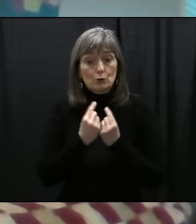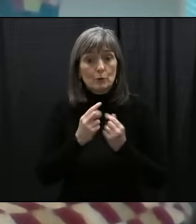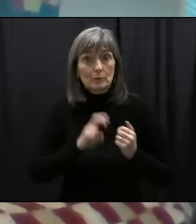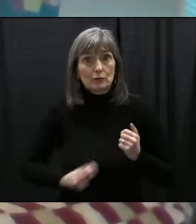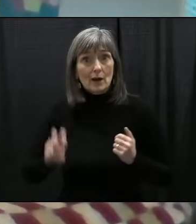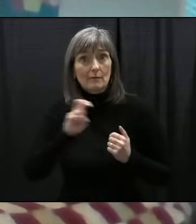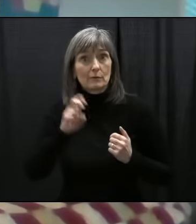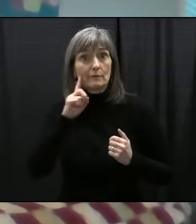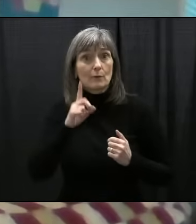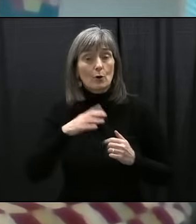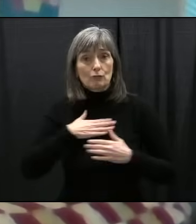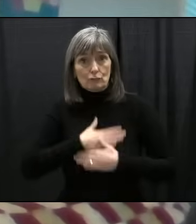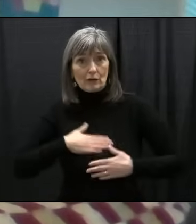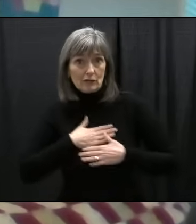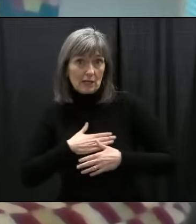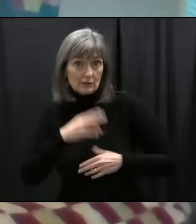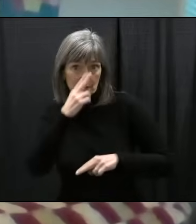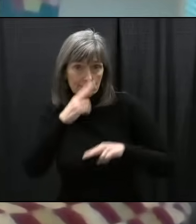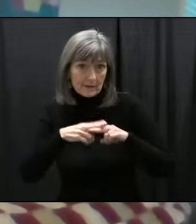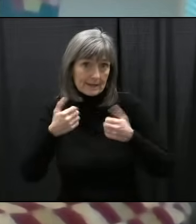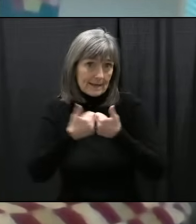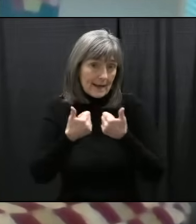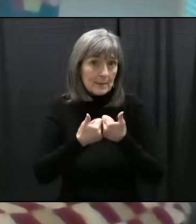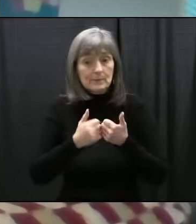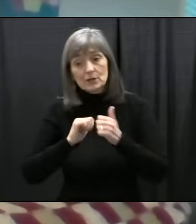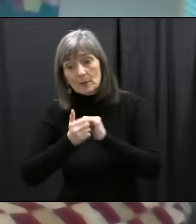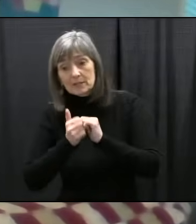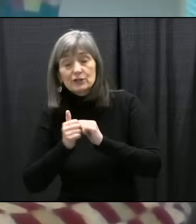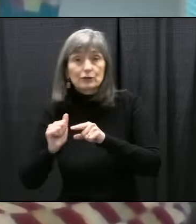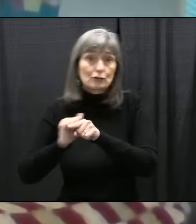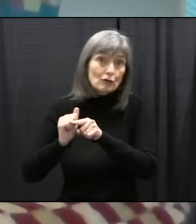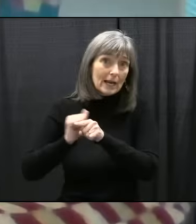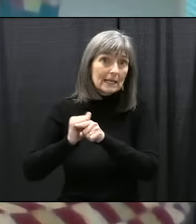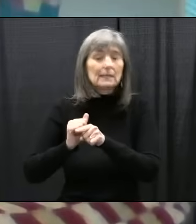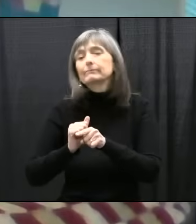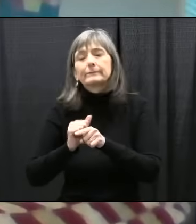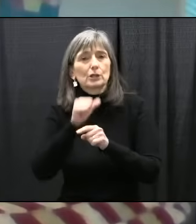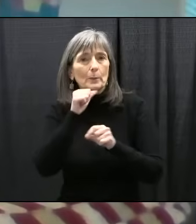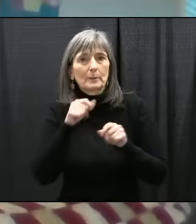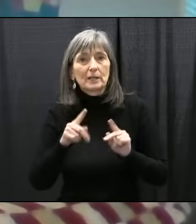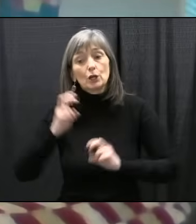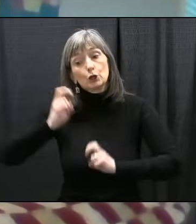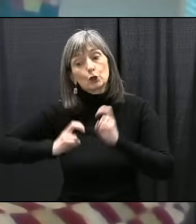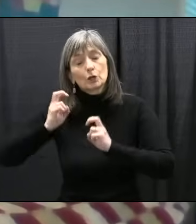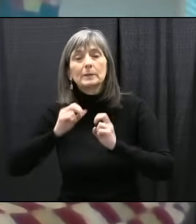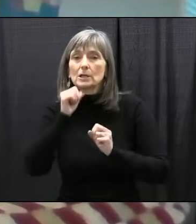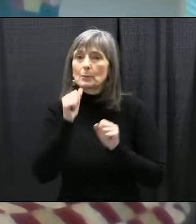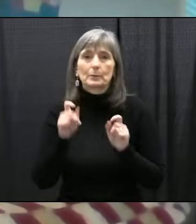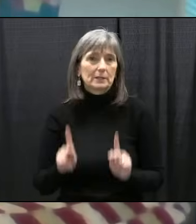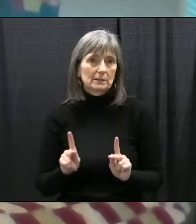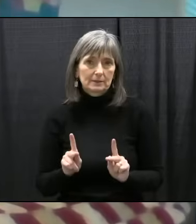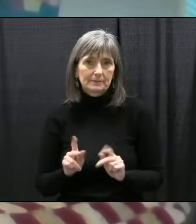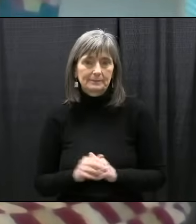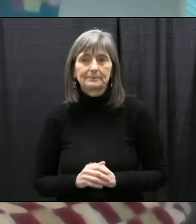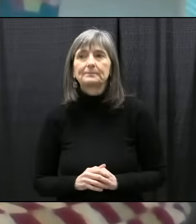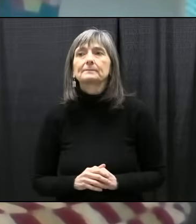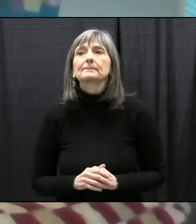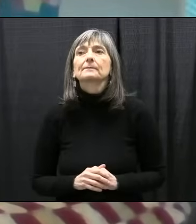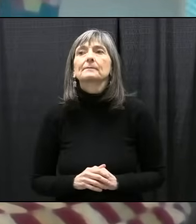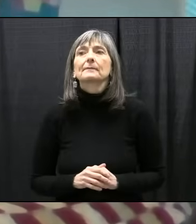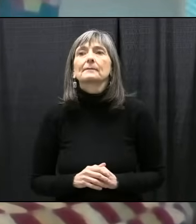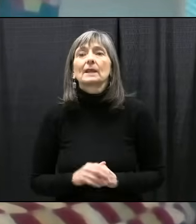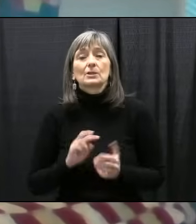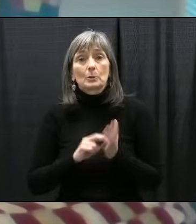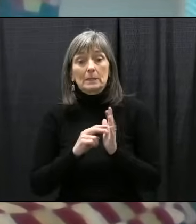and recreation activities, such as competitions or training camps, is not permitted, and tournaments are also not permitted. So we're saying that